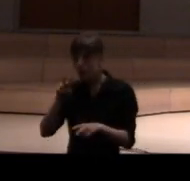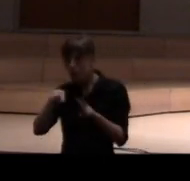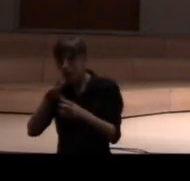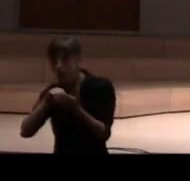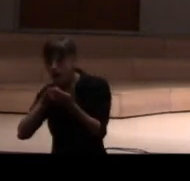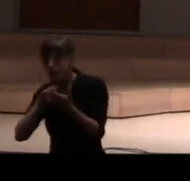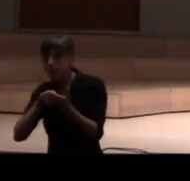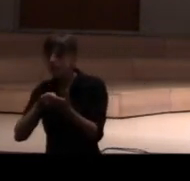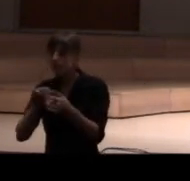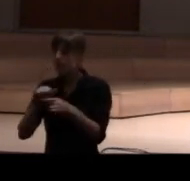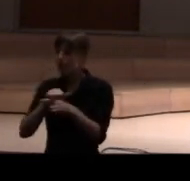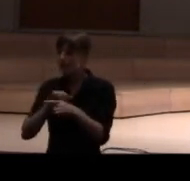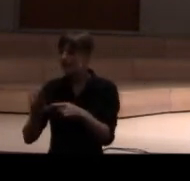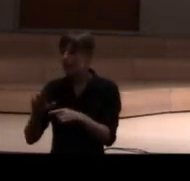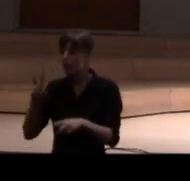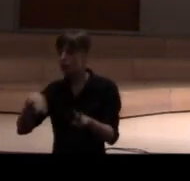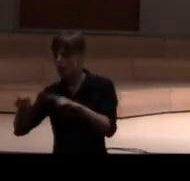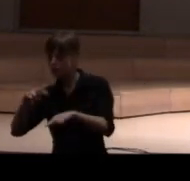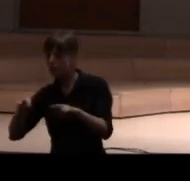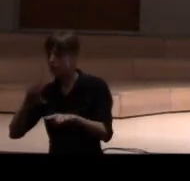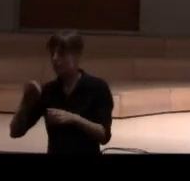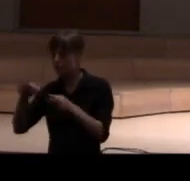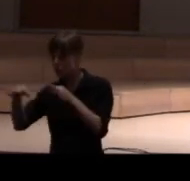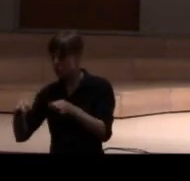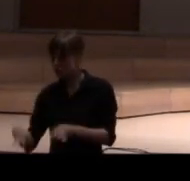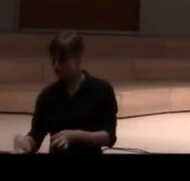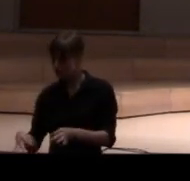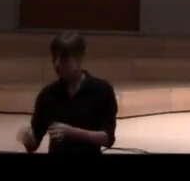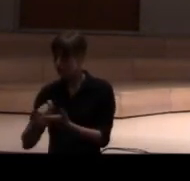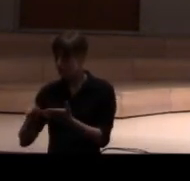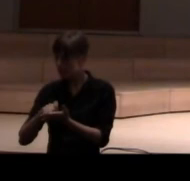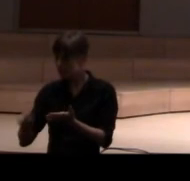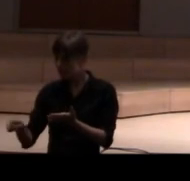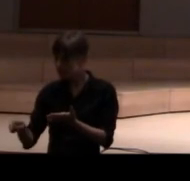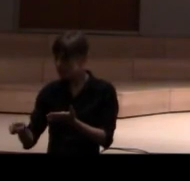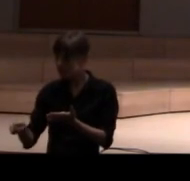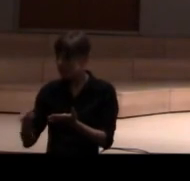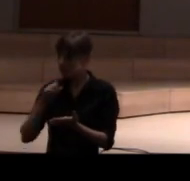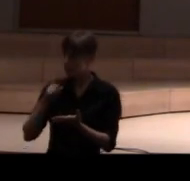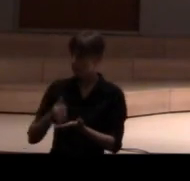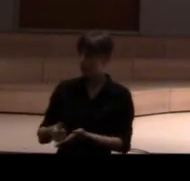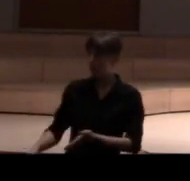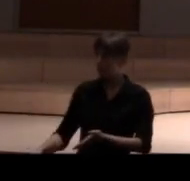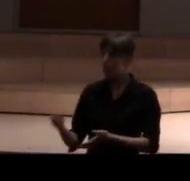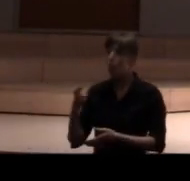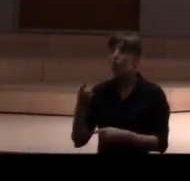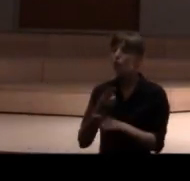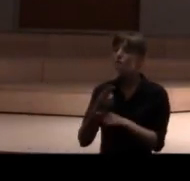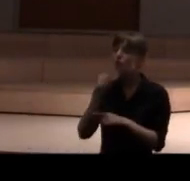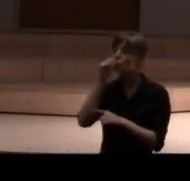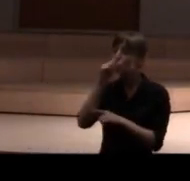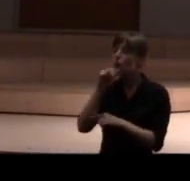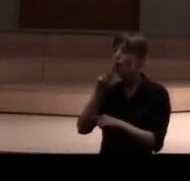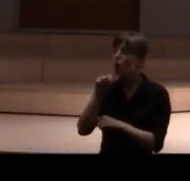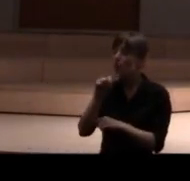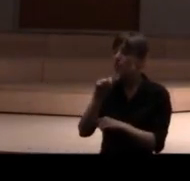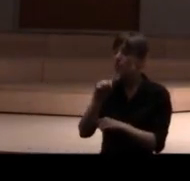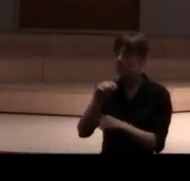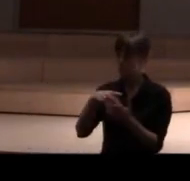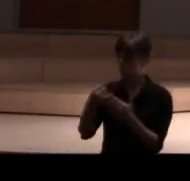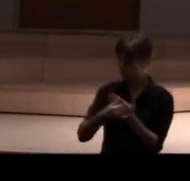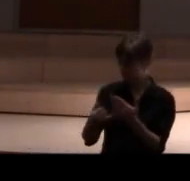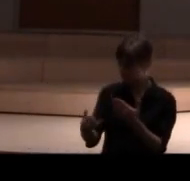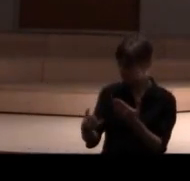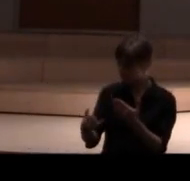and observational power, skills useful for, I think, almost any kind of writing. Or using the Google Art Project to bring them to the great paintings